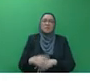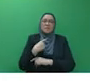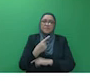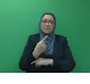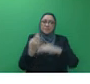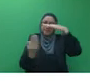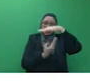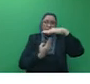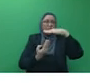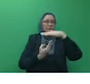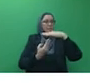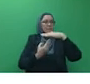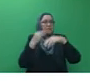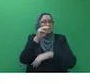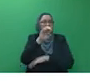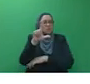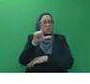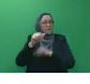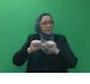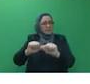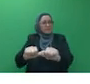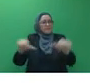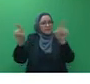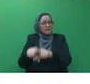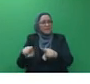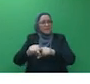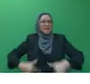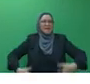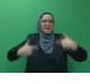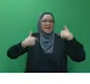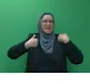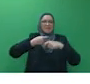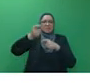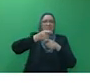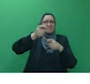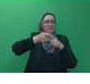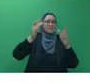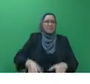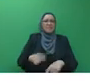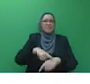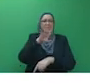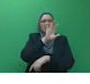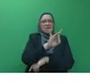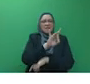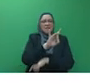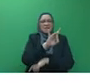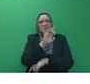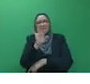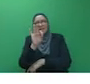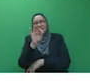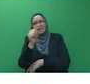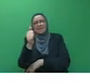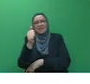-up shows so that would probably be between the you know the 8 pm 9 pm 10 pm slot that's always been there so i hope that one comes back